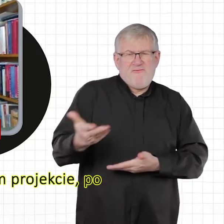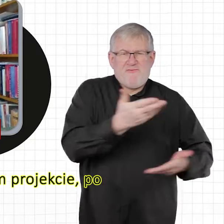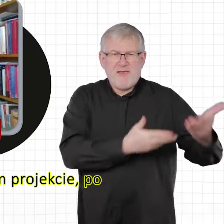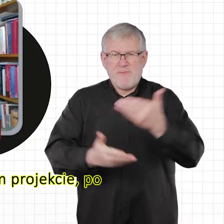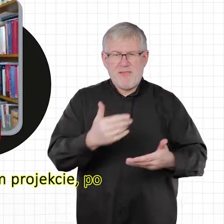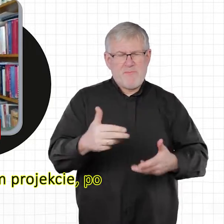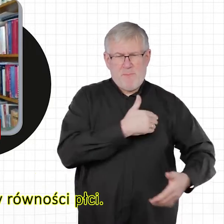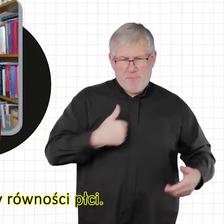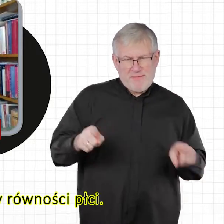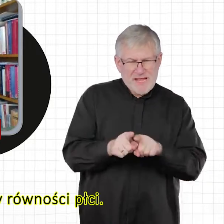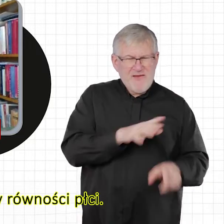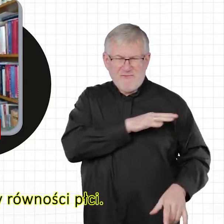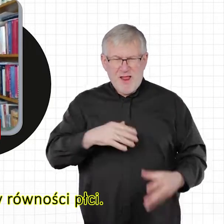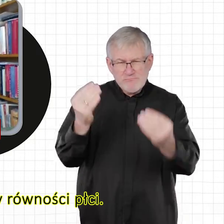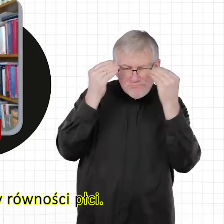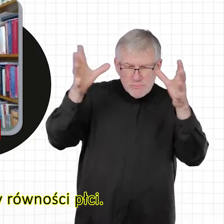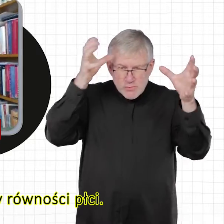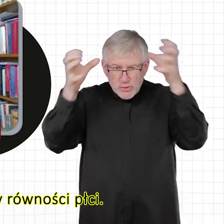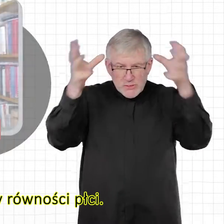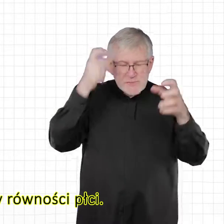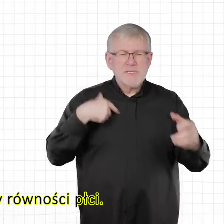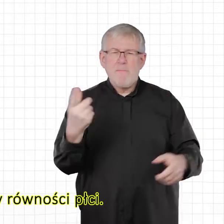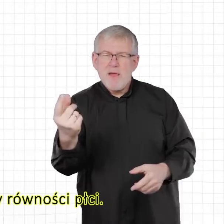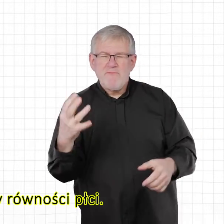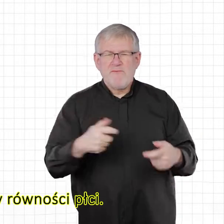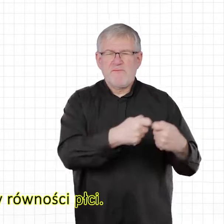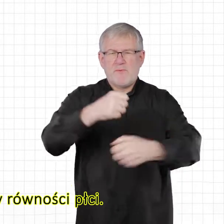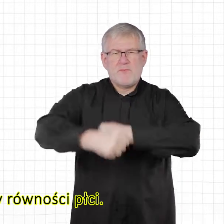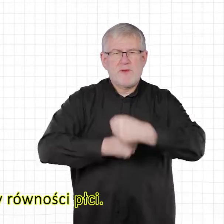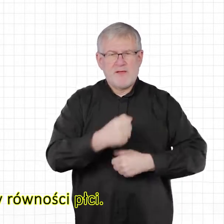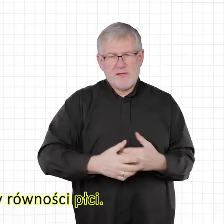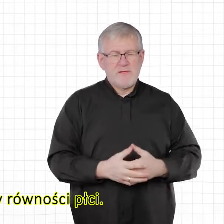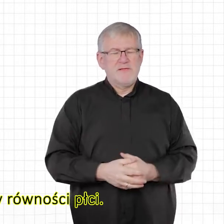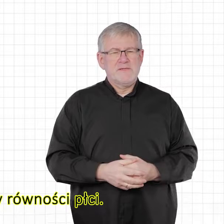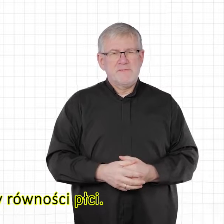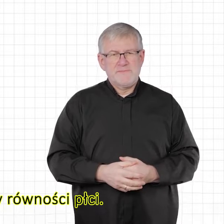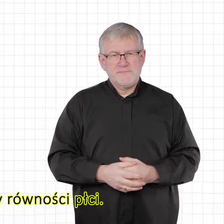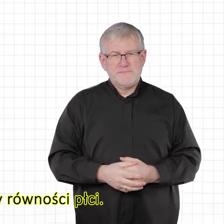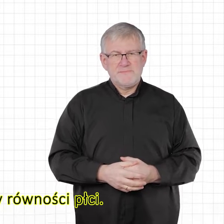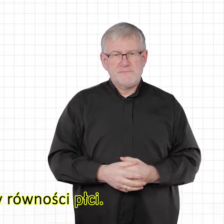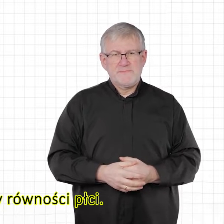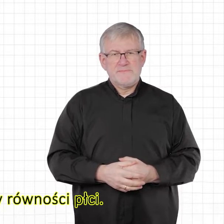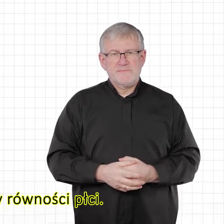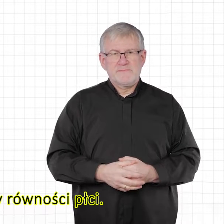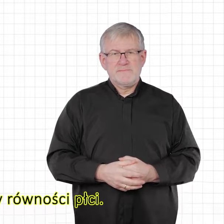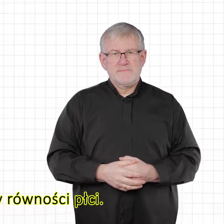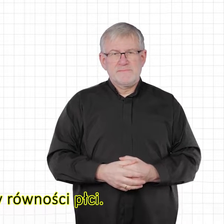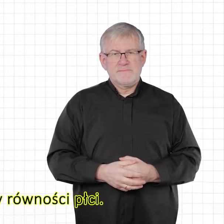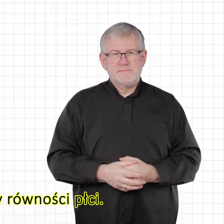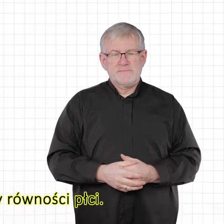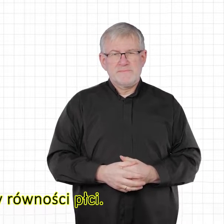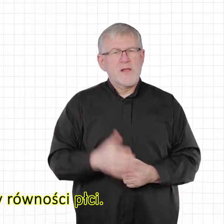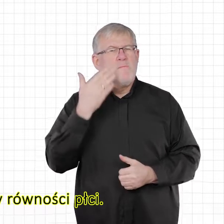równoważnik. Yes. So maybe I will start that most of our projects